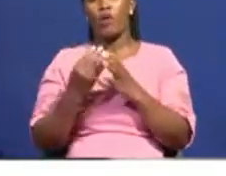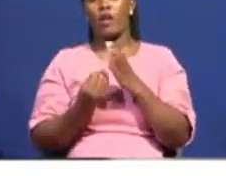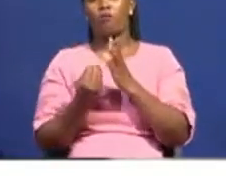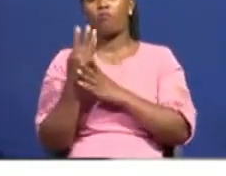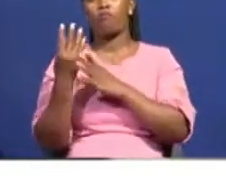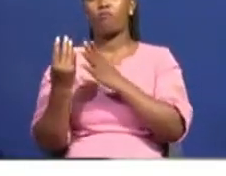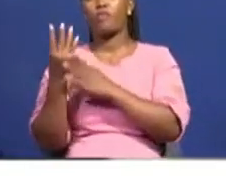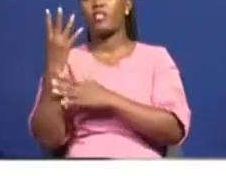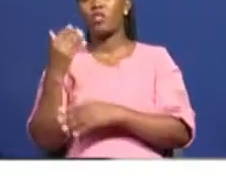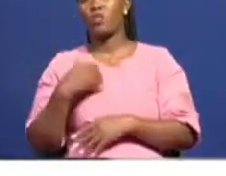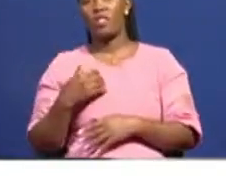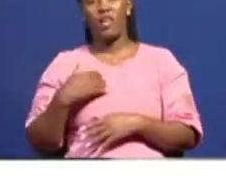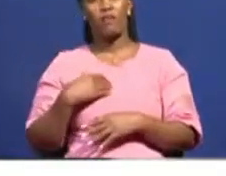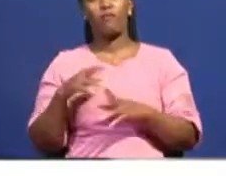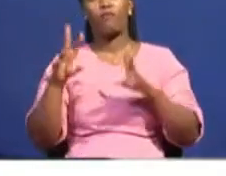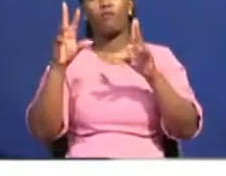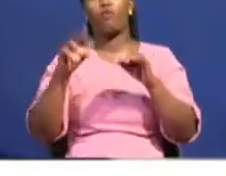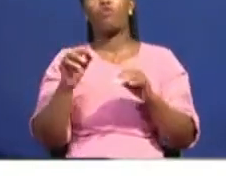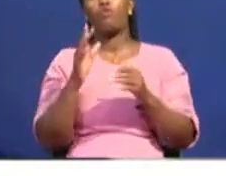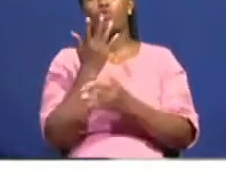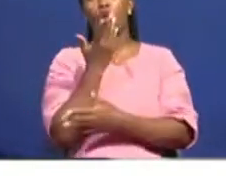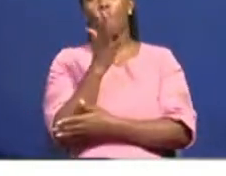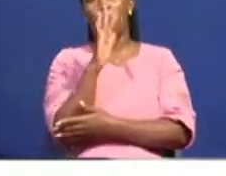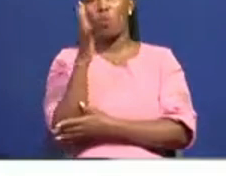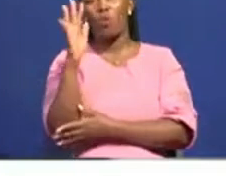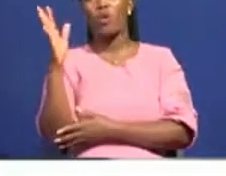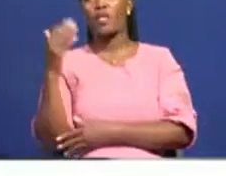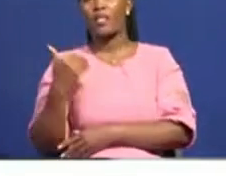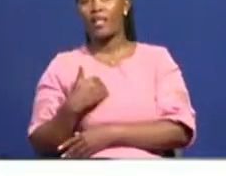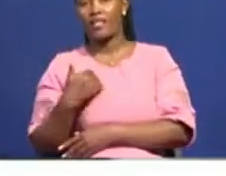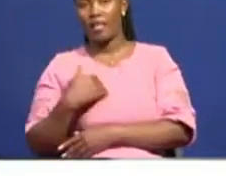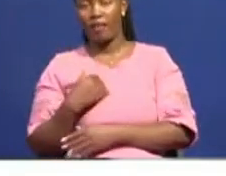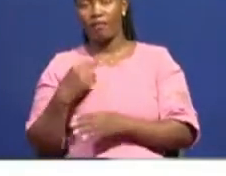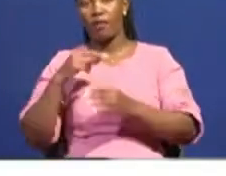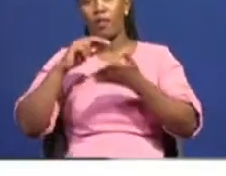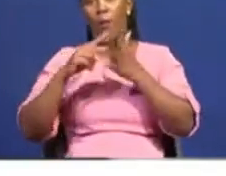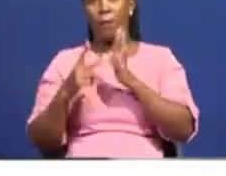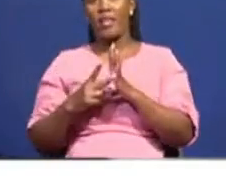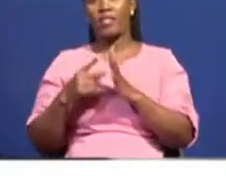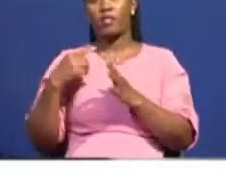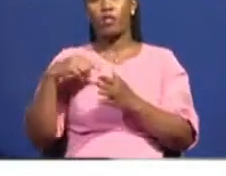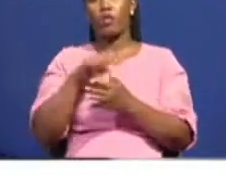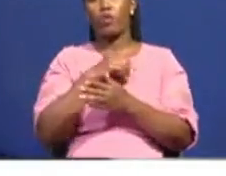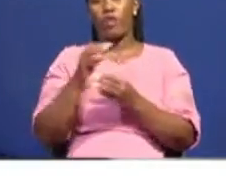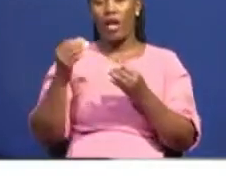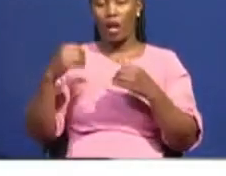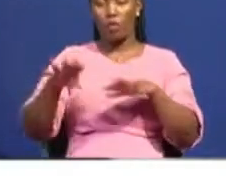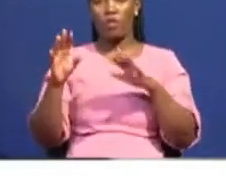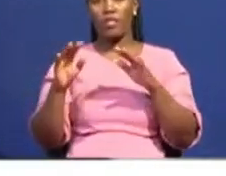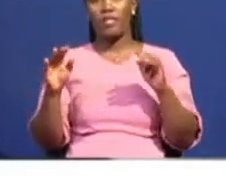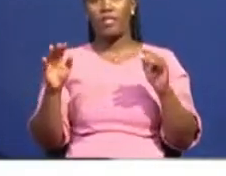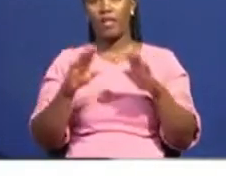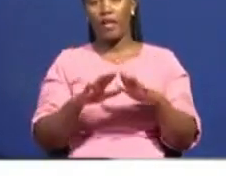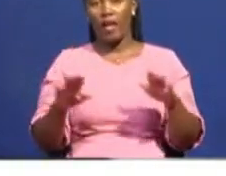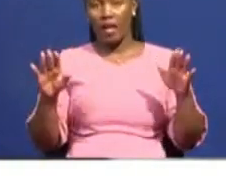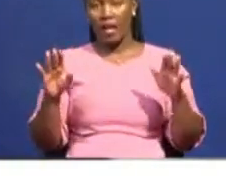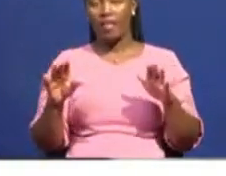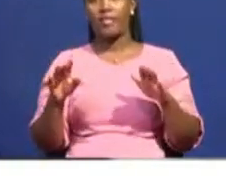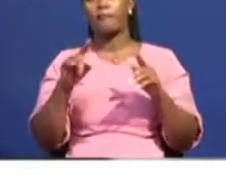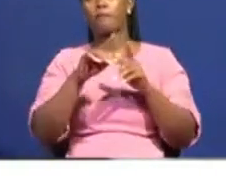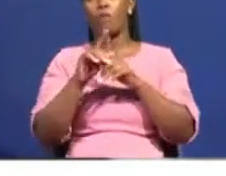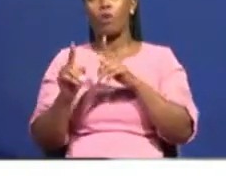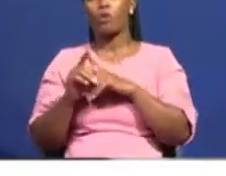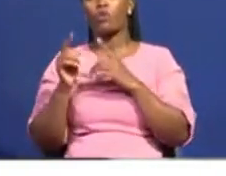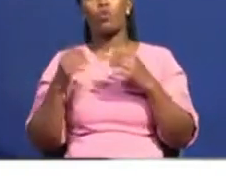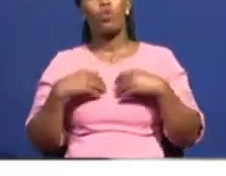there's no grass that grows under that. So you're actually losing land as you watch. And there's nothing